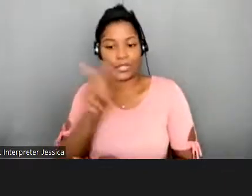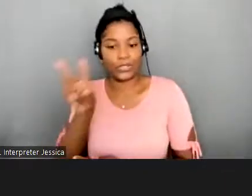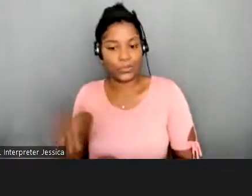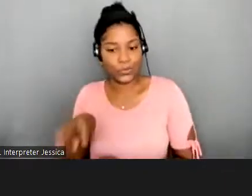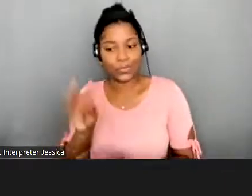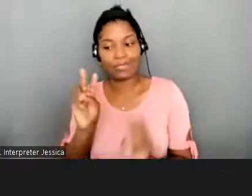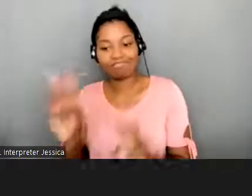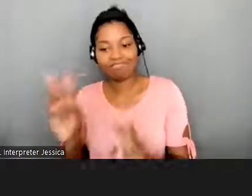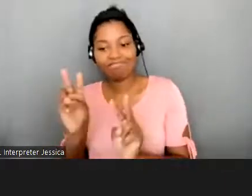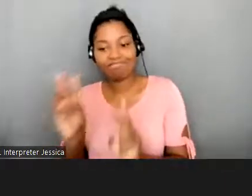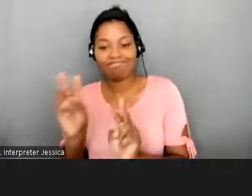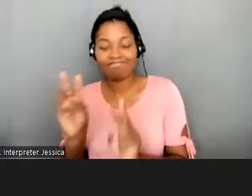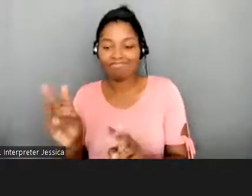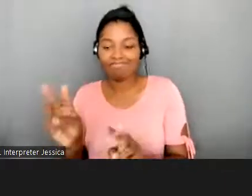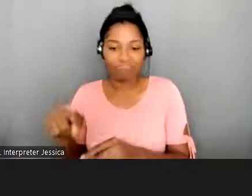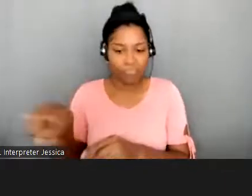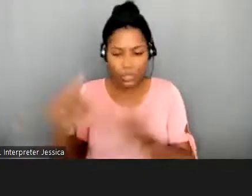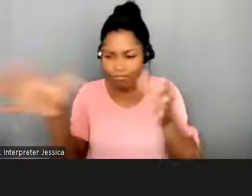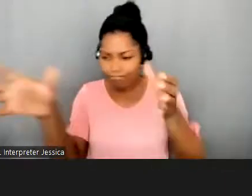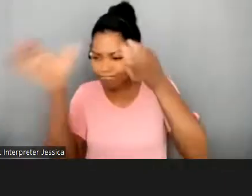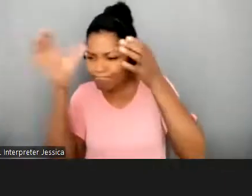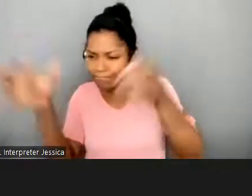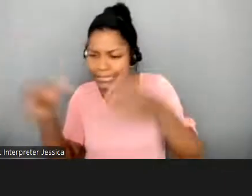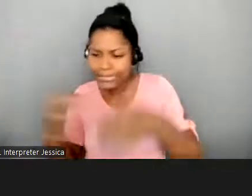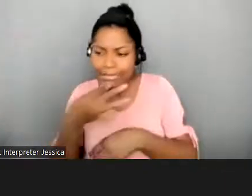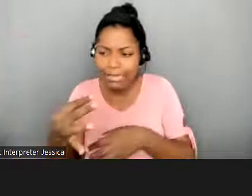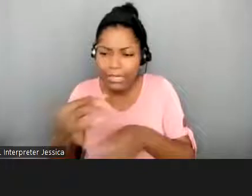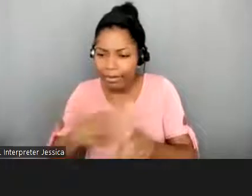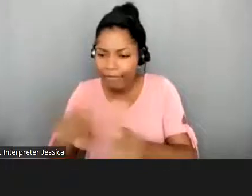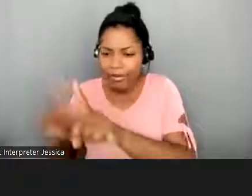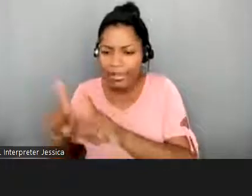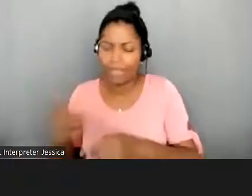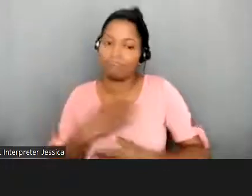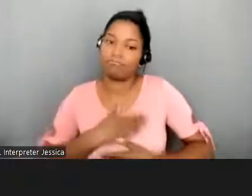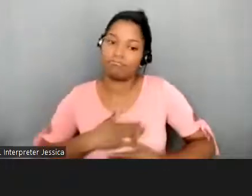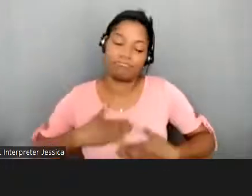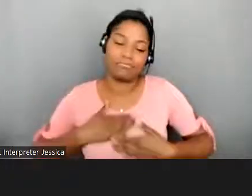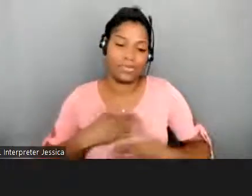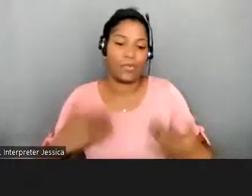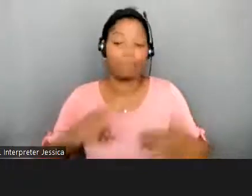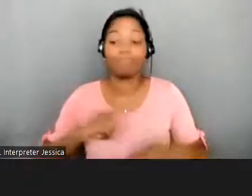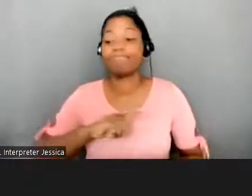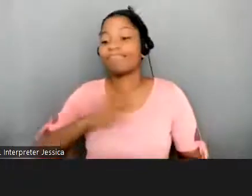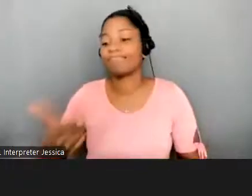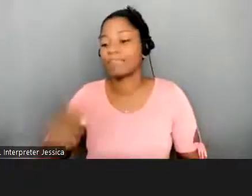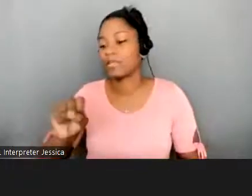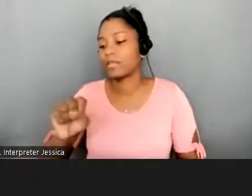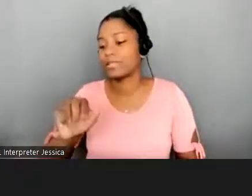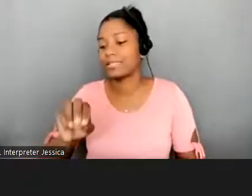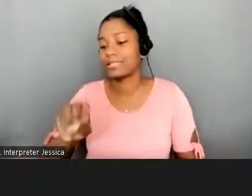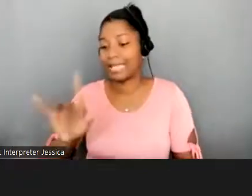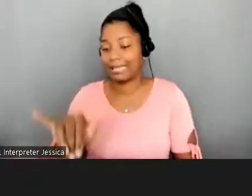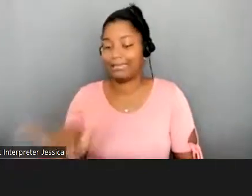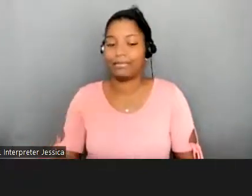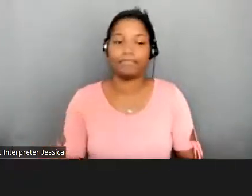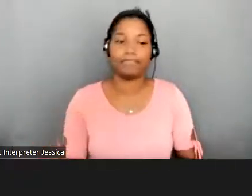forward to the knowledge and partnerships we can strengthen and build throughout the summit. Back to you, Sandy.